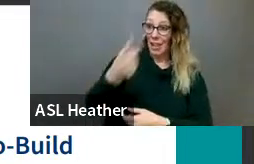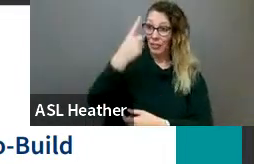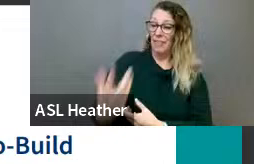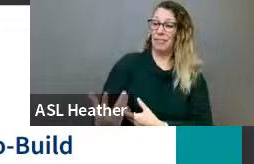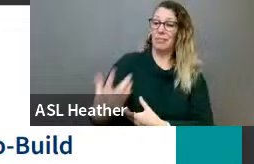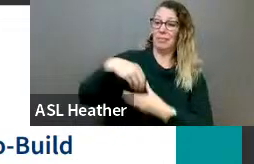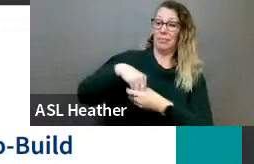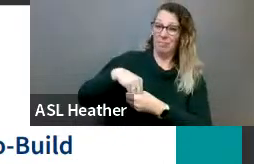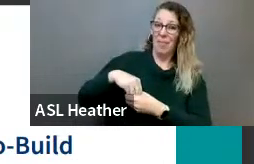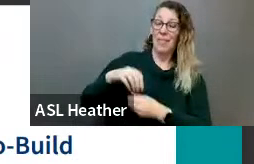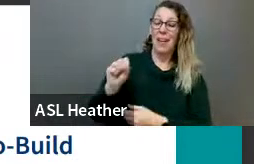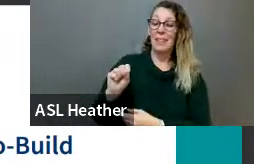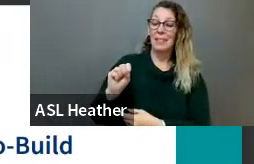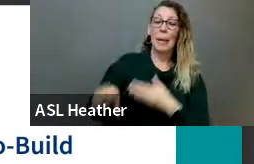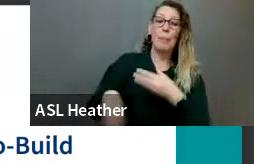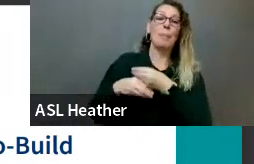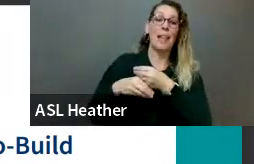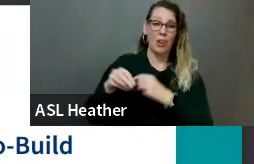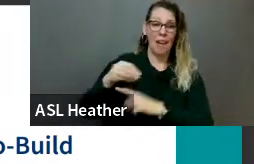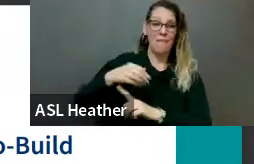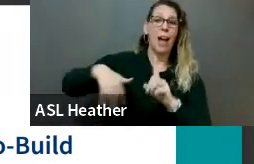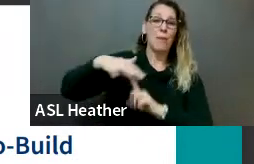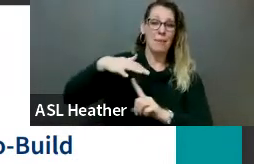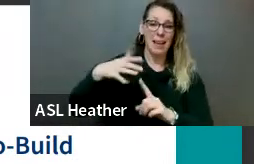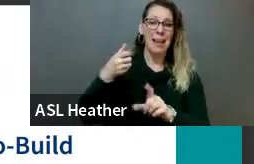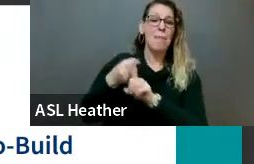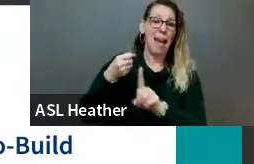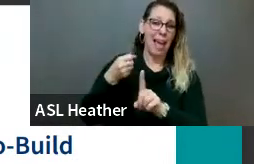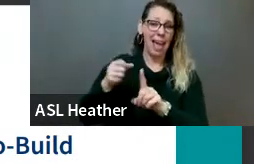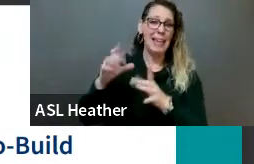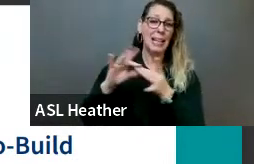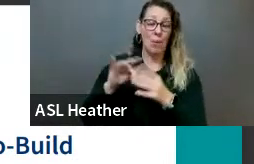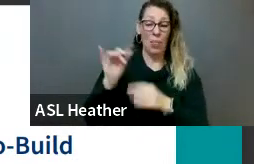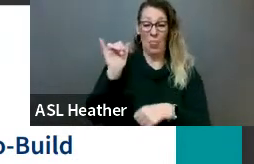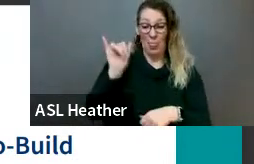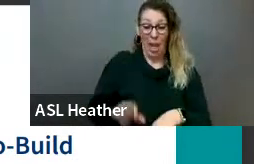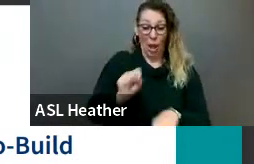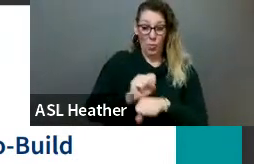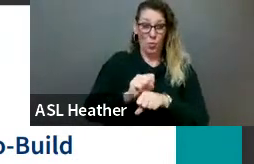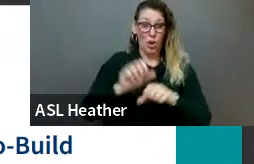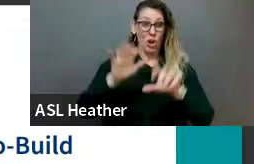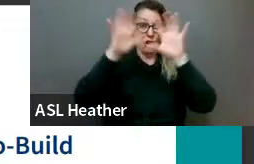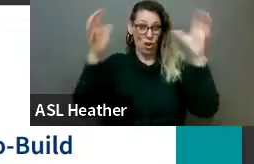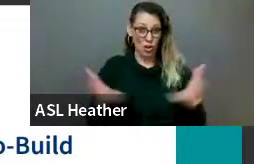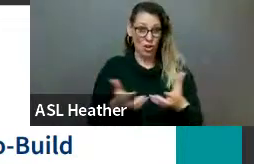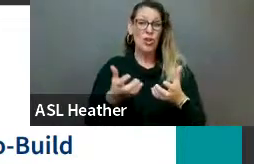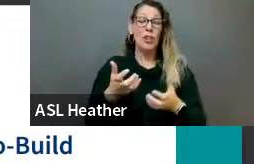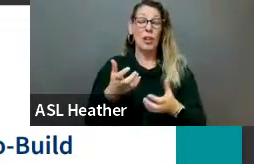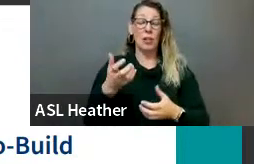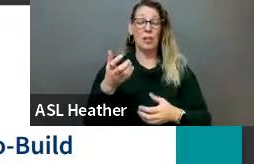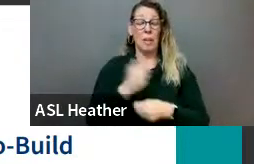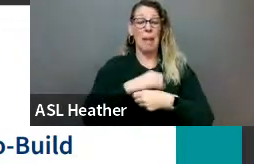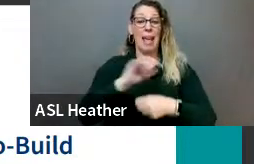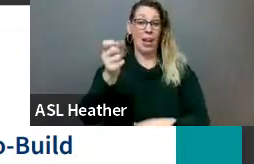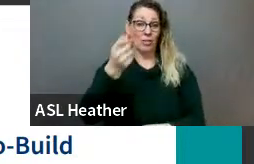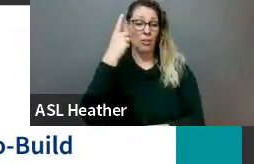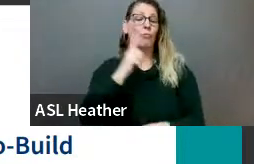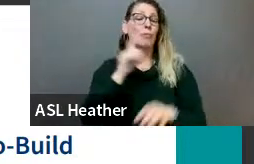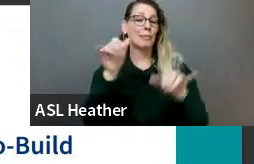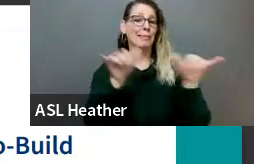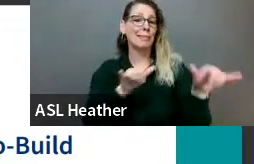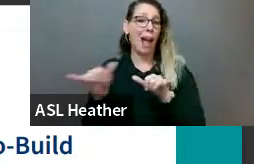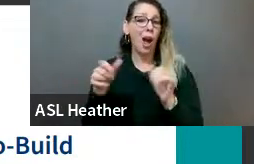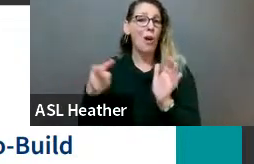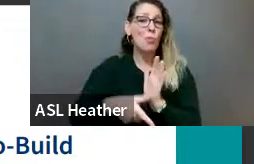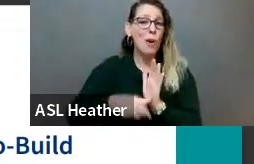body of the supplemental environmental impact statement. So that work to make our technical studies understandable includes the same kind of reviews